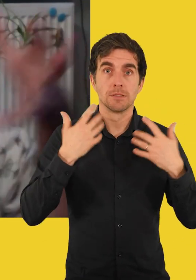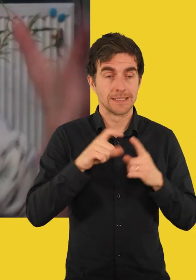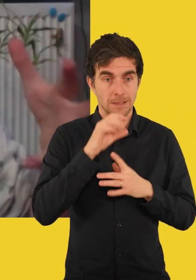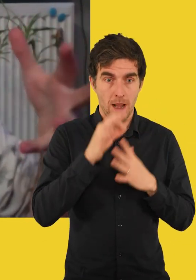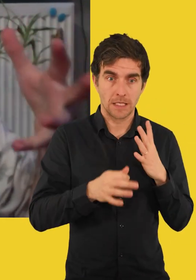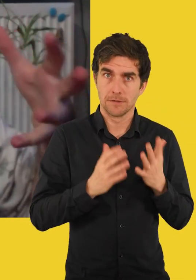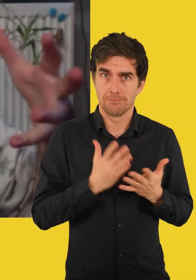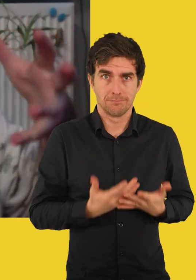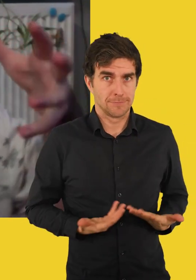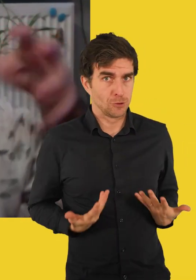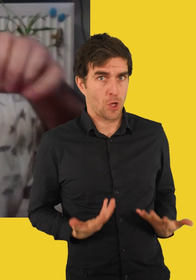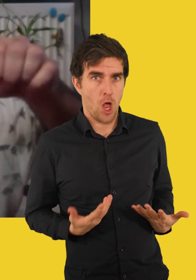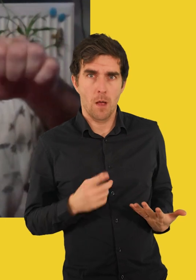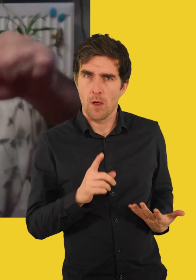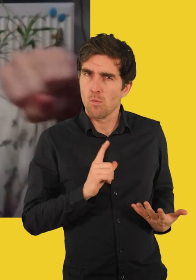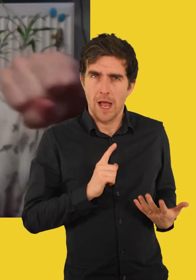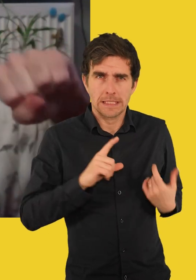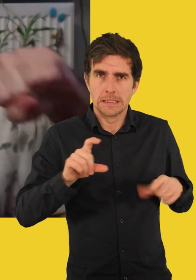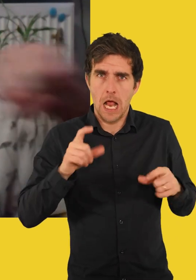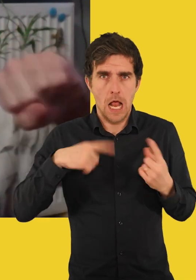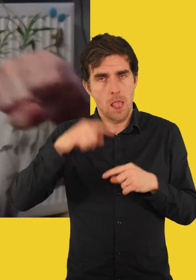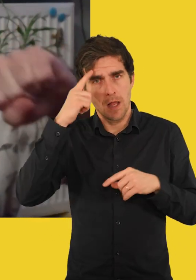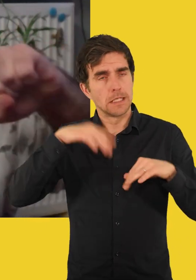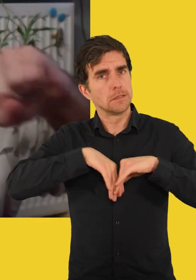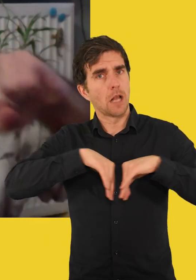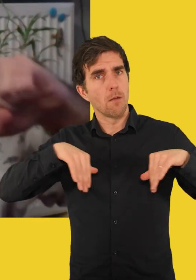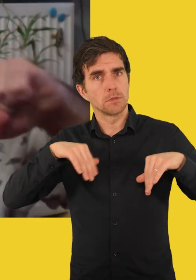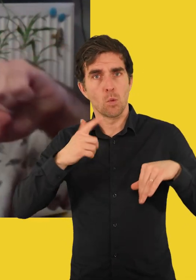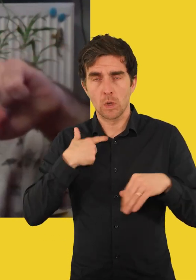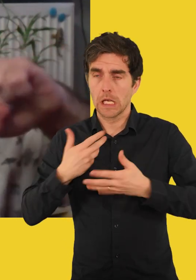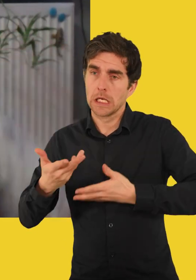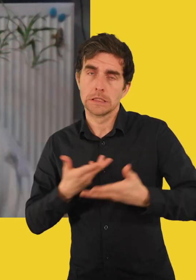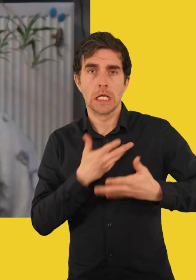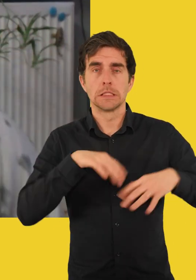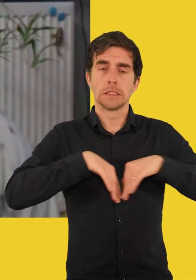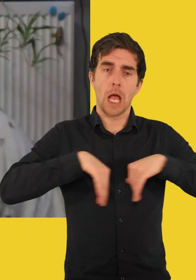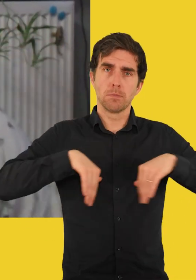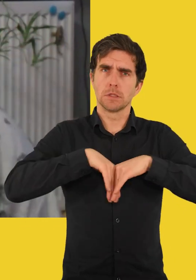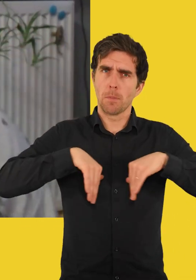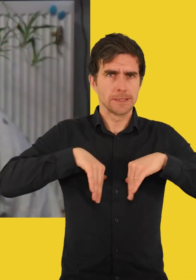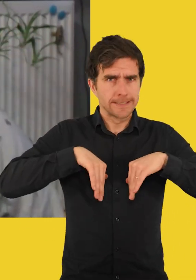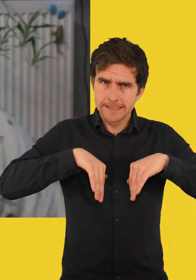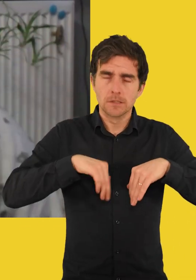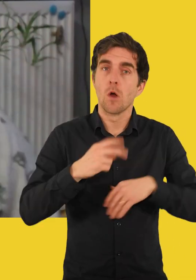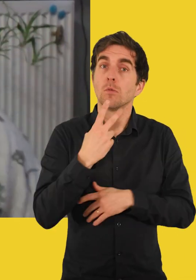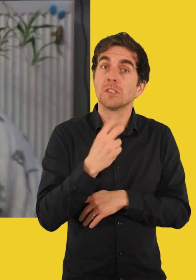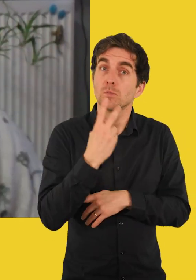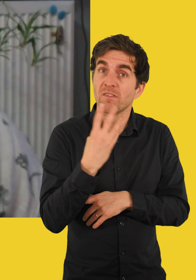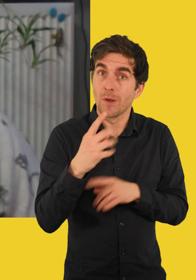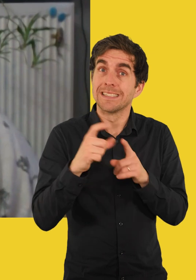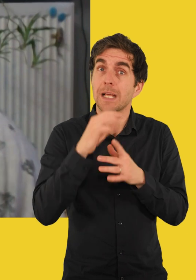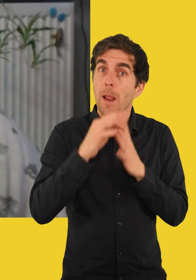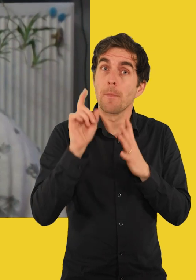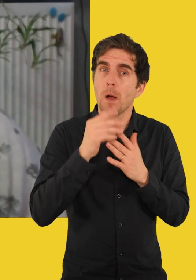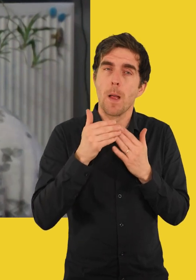so present, why are they still so separate and disparate in our organizing? In 2024,